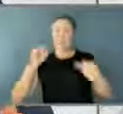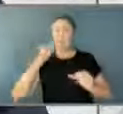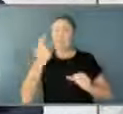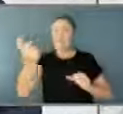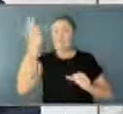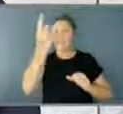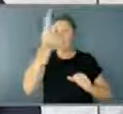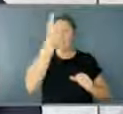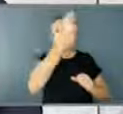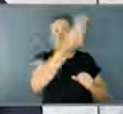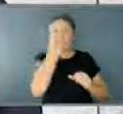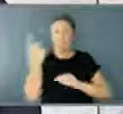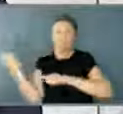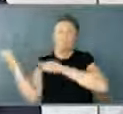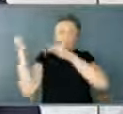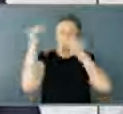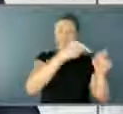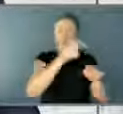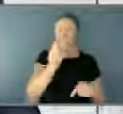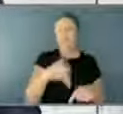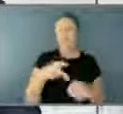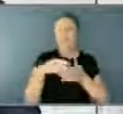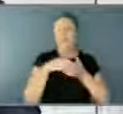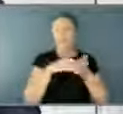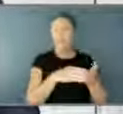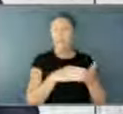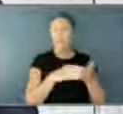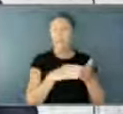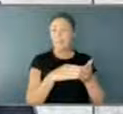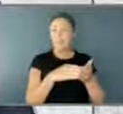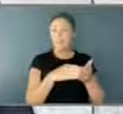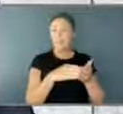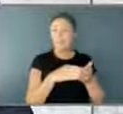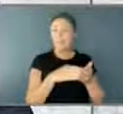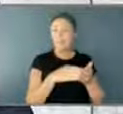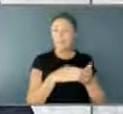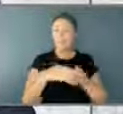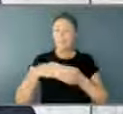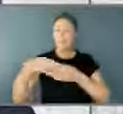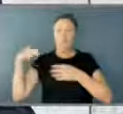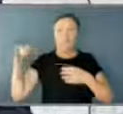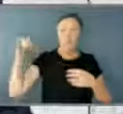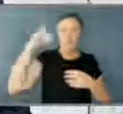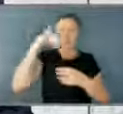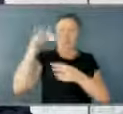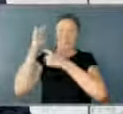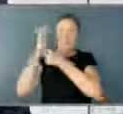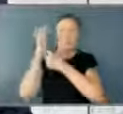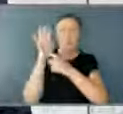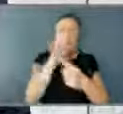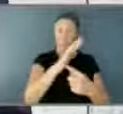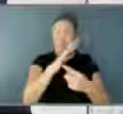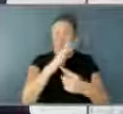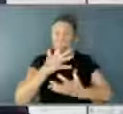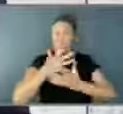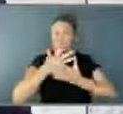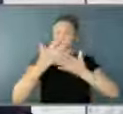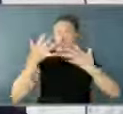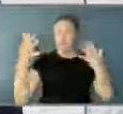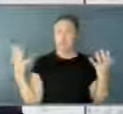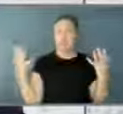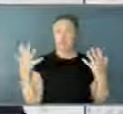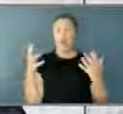advice on what was necessary. Those arrangements ensures that those large tankers and other assets which are either owned by